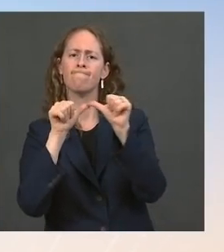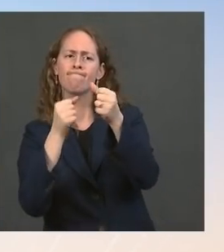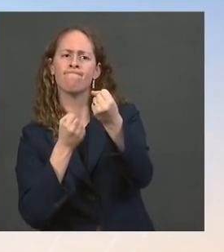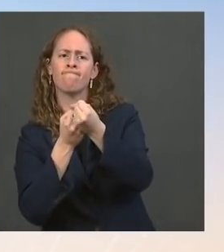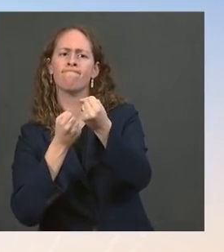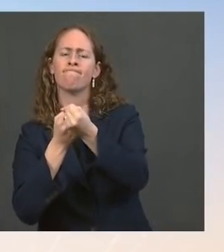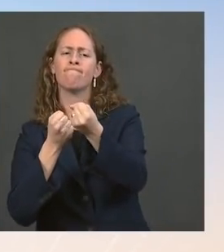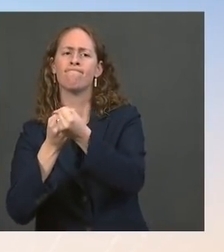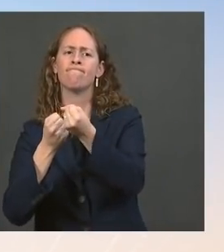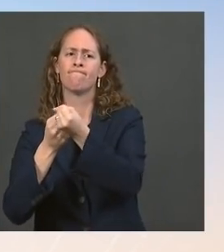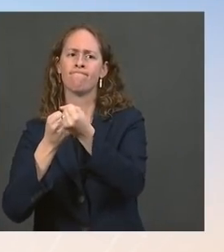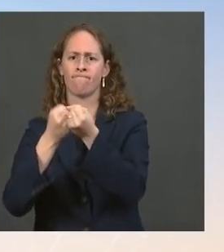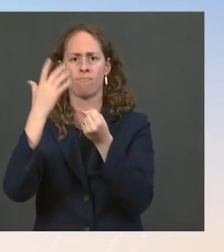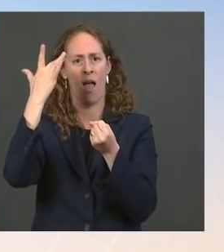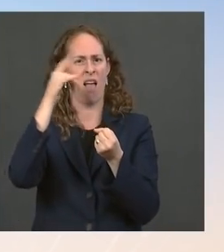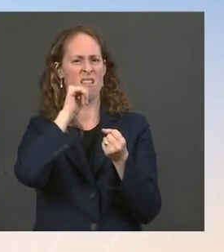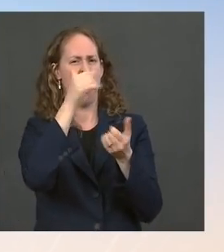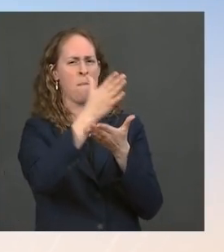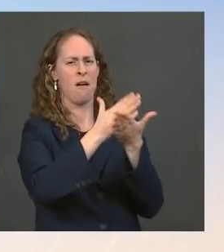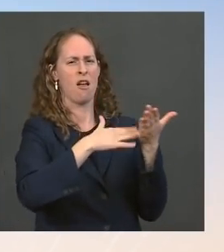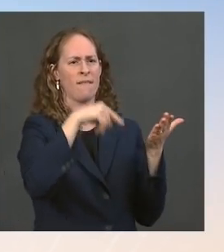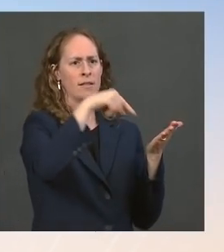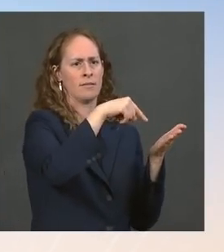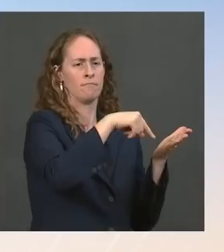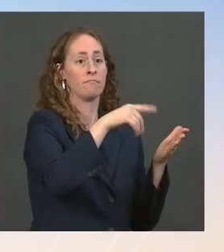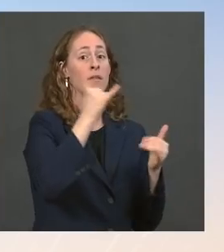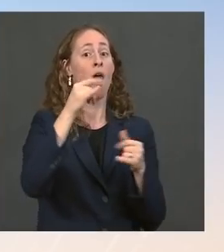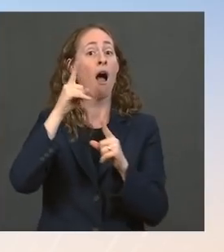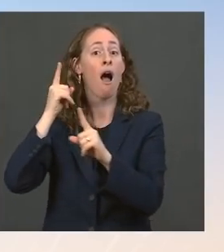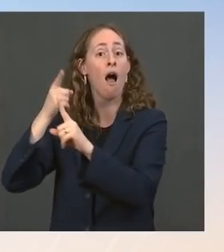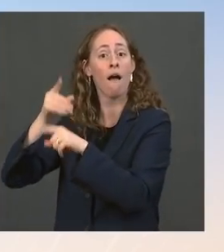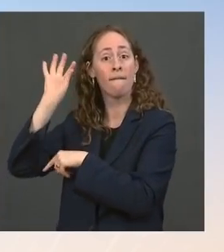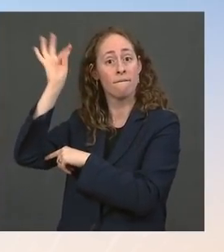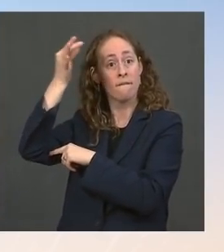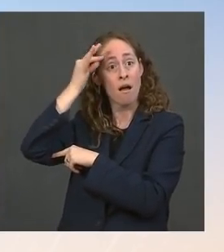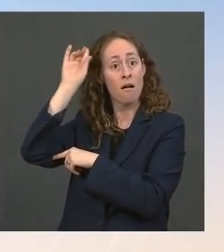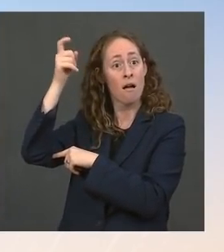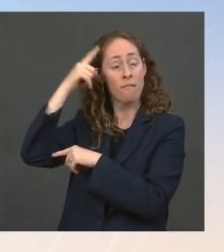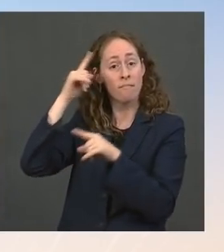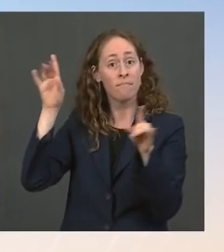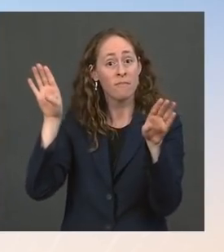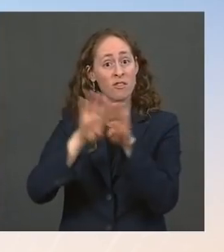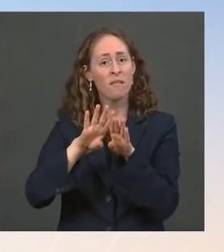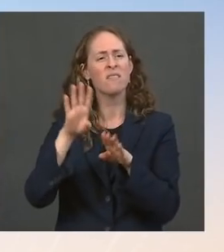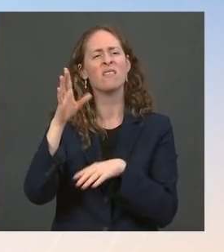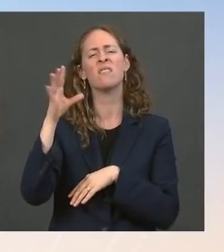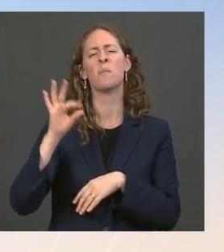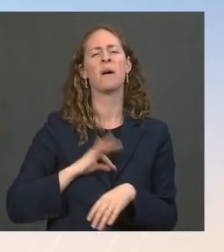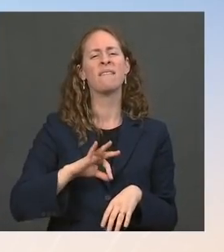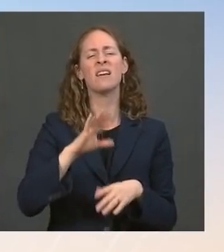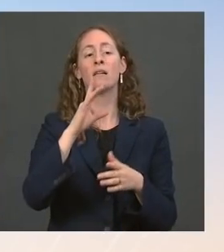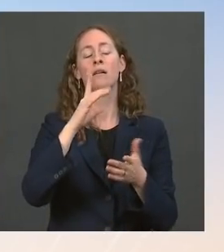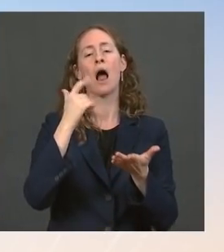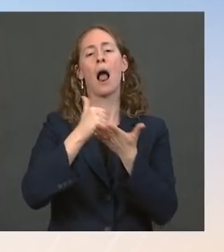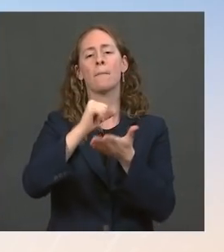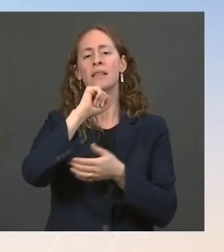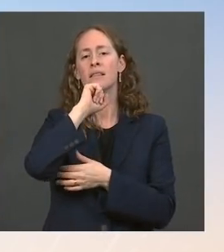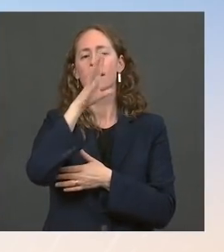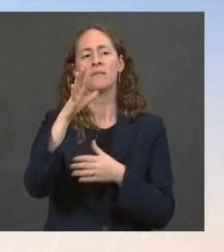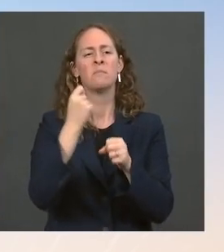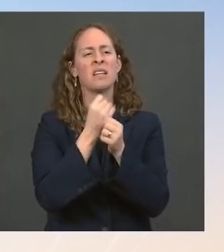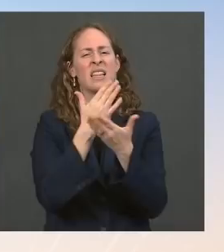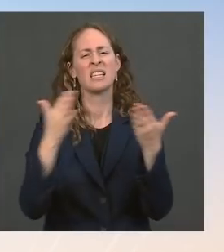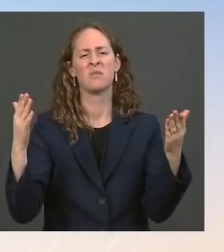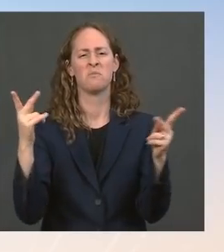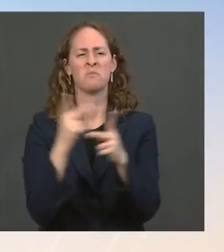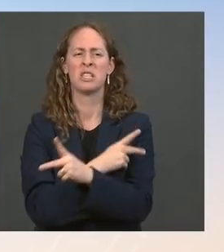But large swaths of the federal government coming to a screeching halt would certainly not be beneficial to pandemic response. But we are doing everything we can to